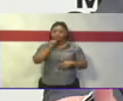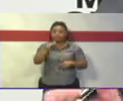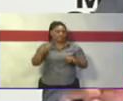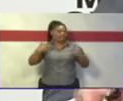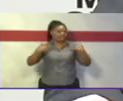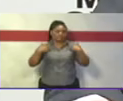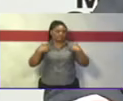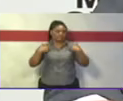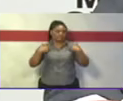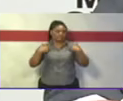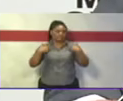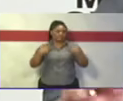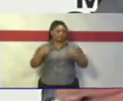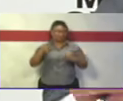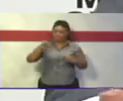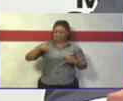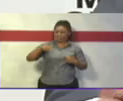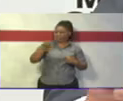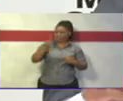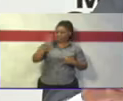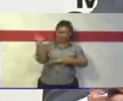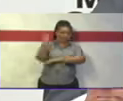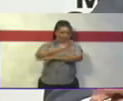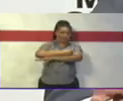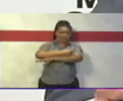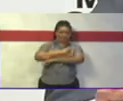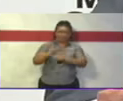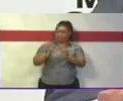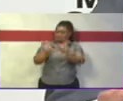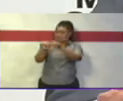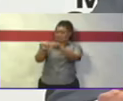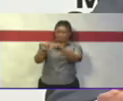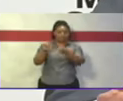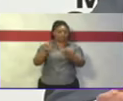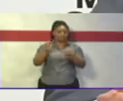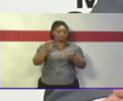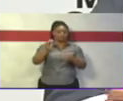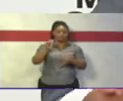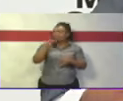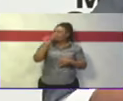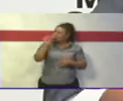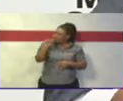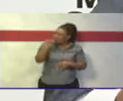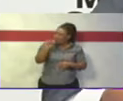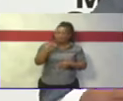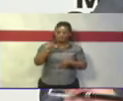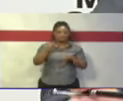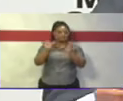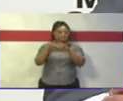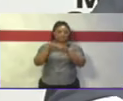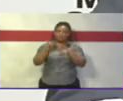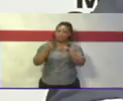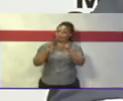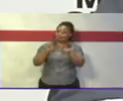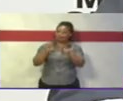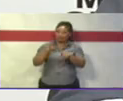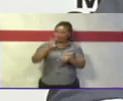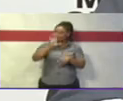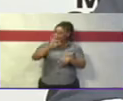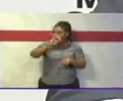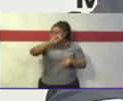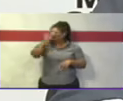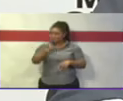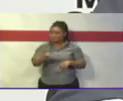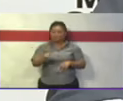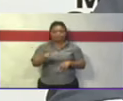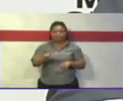quarantine of 14 days or otherwise for that small, extremely small subset of people, where you have 99% of people having to pay the price